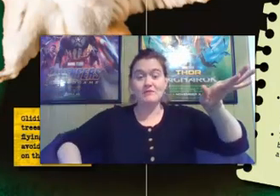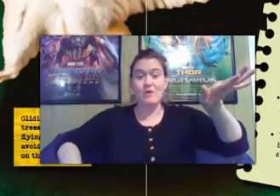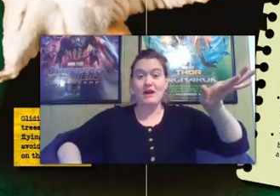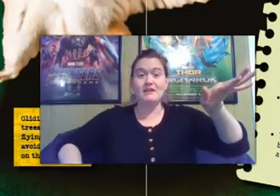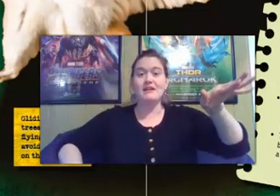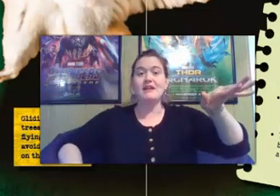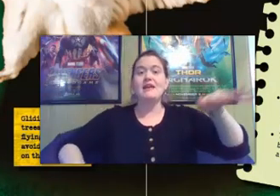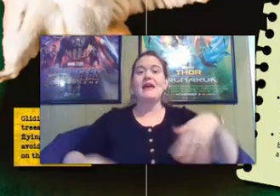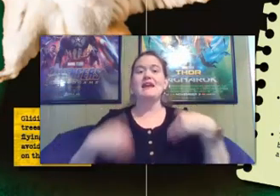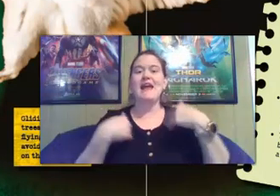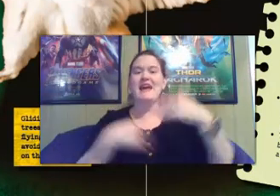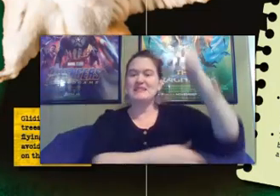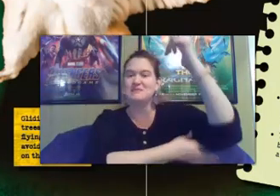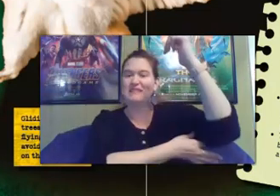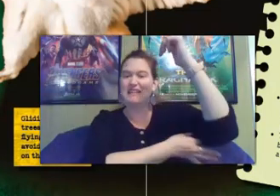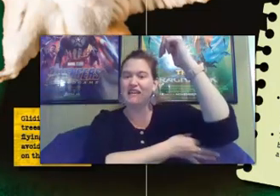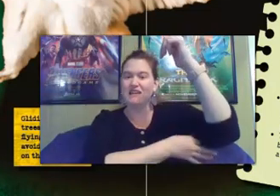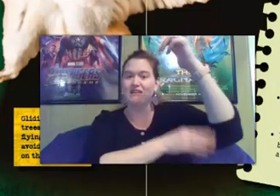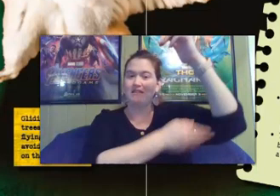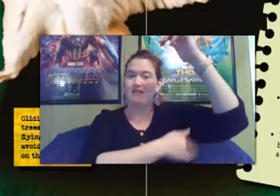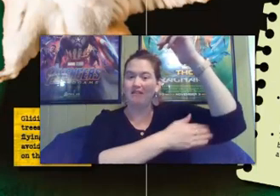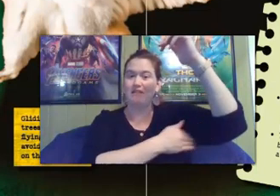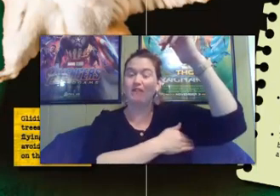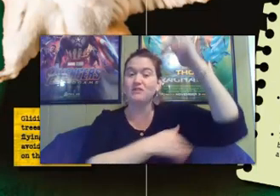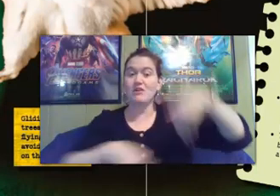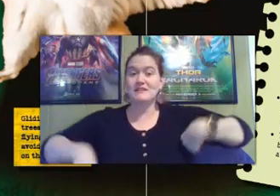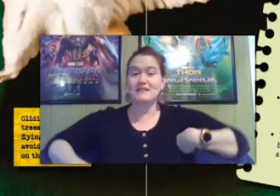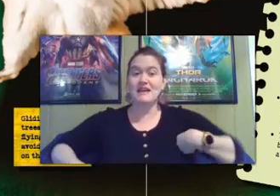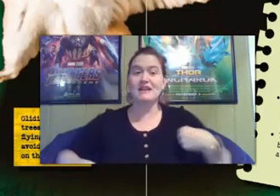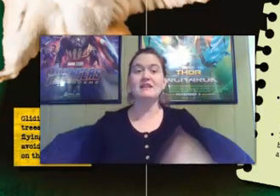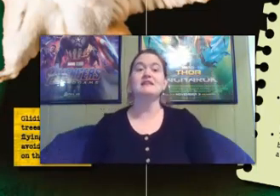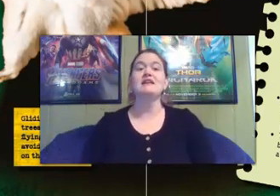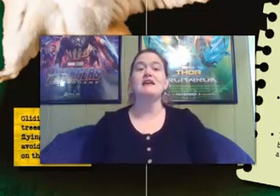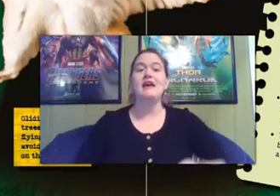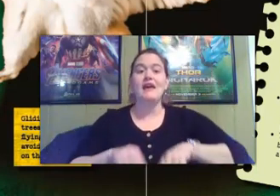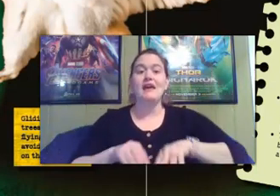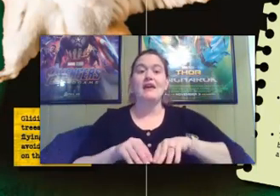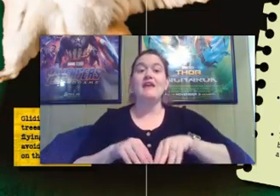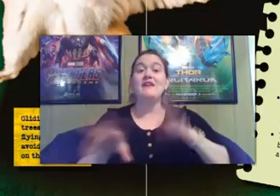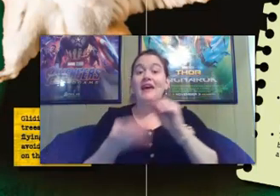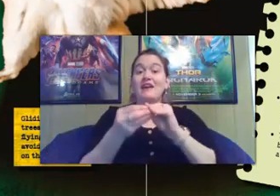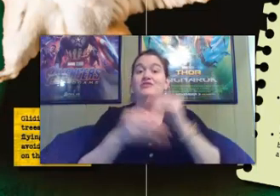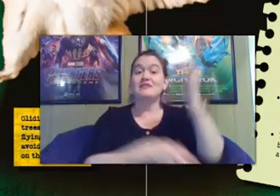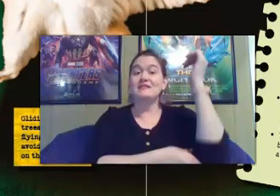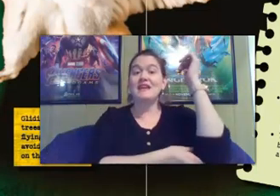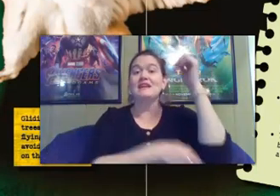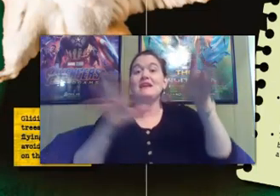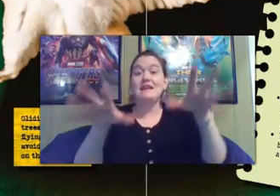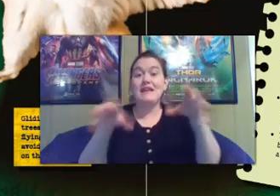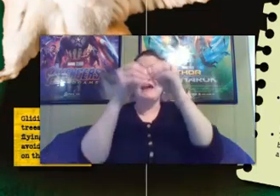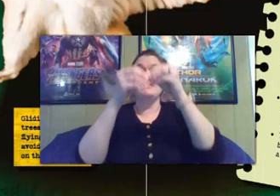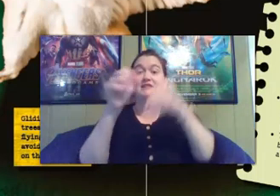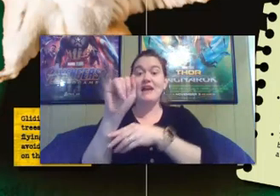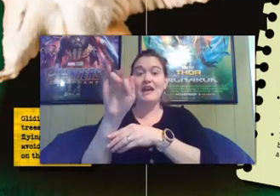its arms wide, and it has some skin with its arms and its legs, and the extra